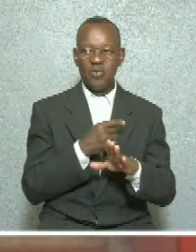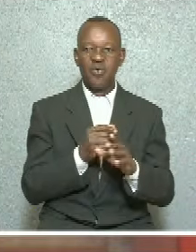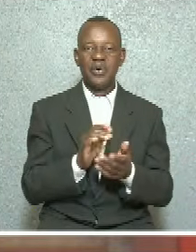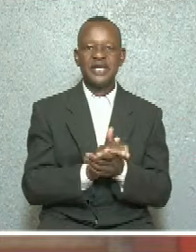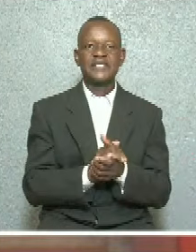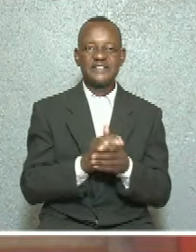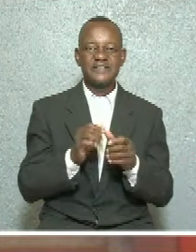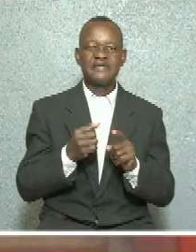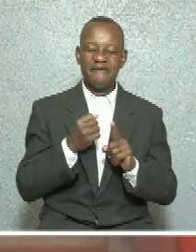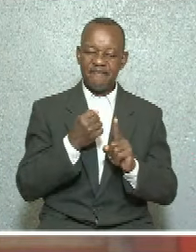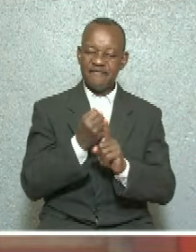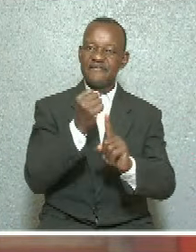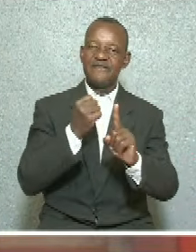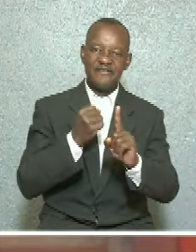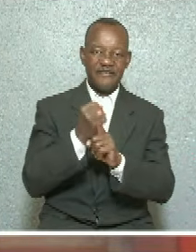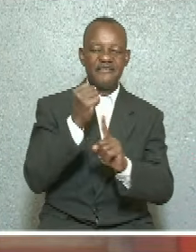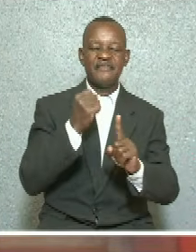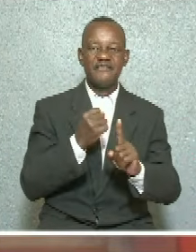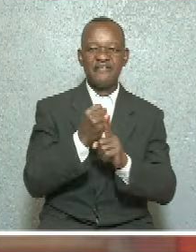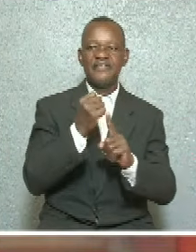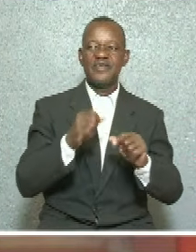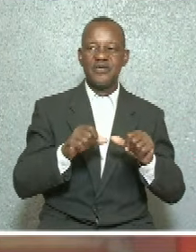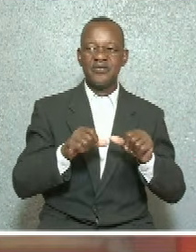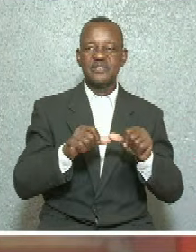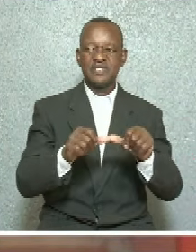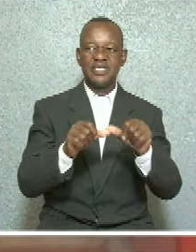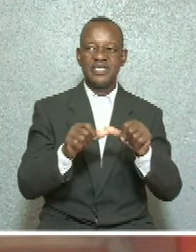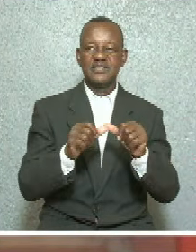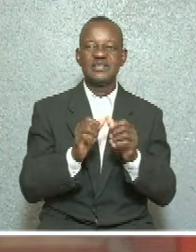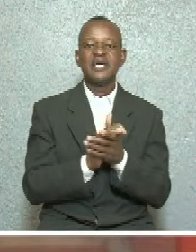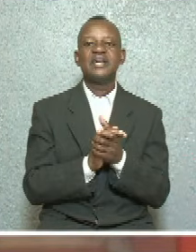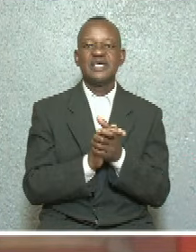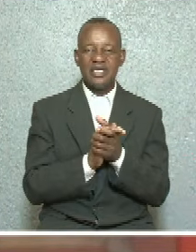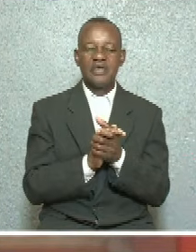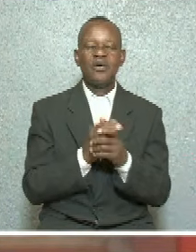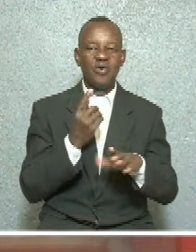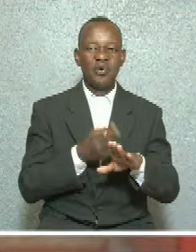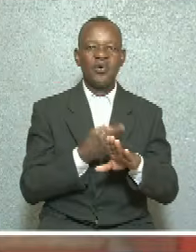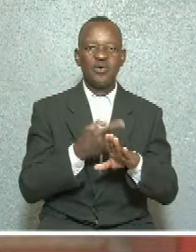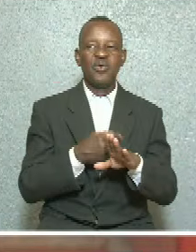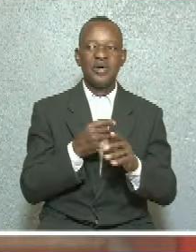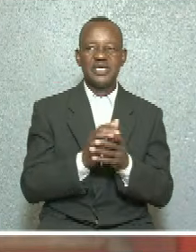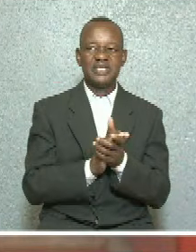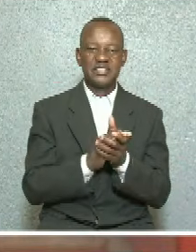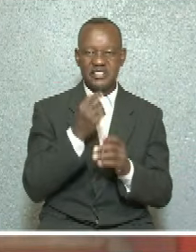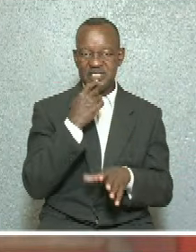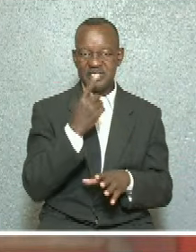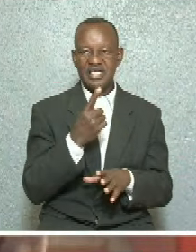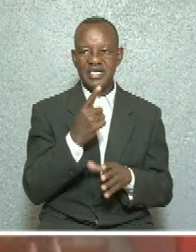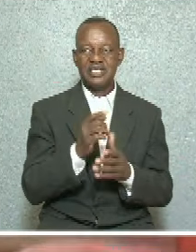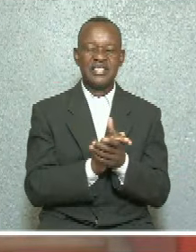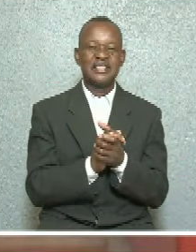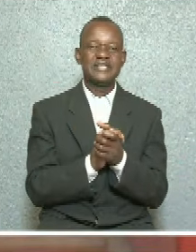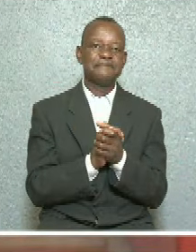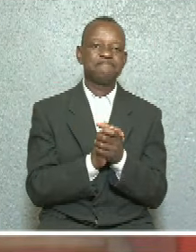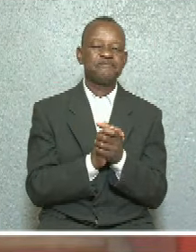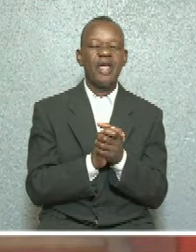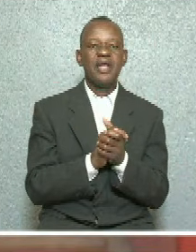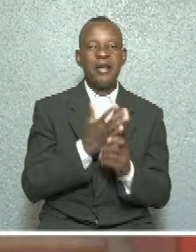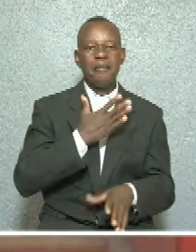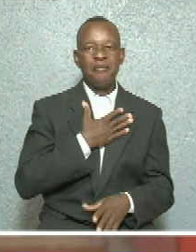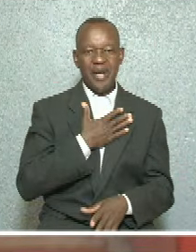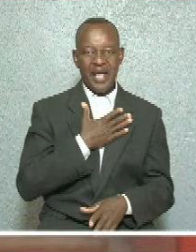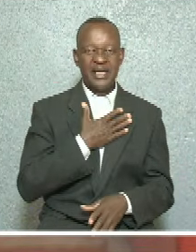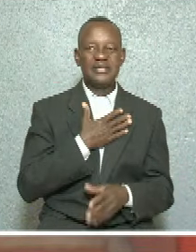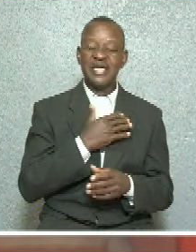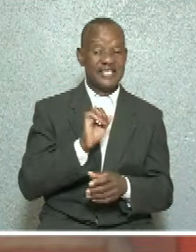of resistance to say, what is happening to my people is not fair. We should all be equal.